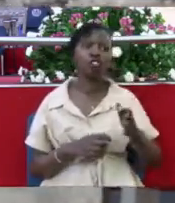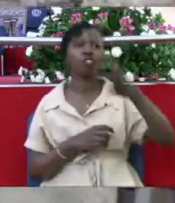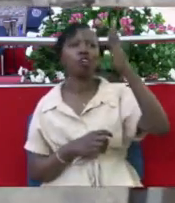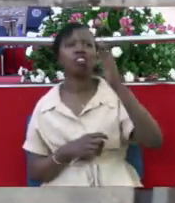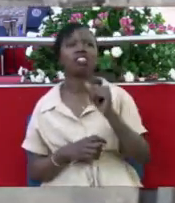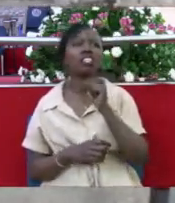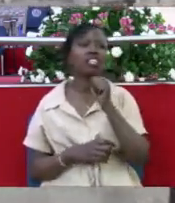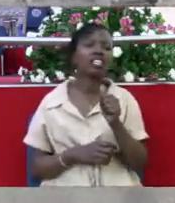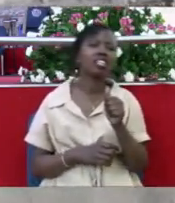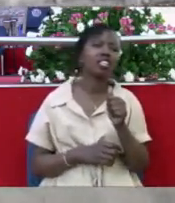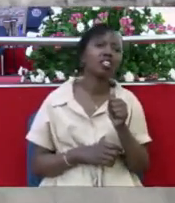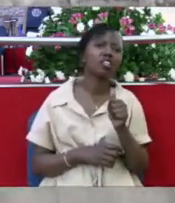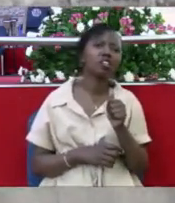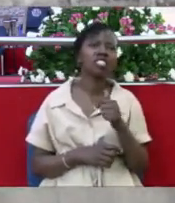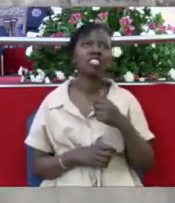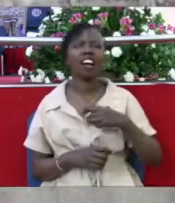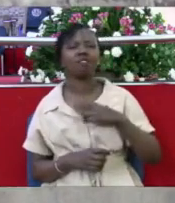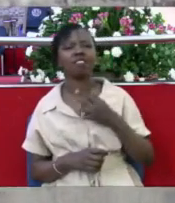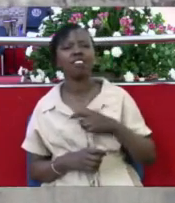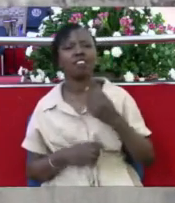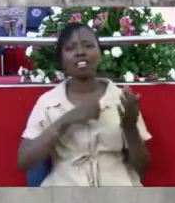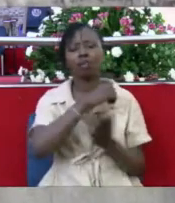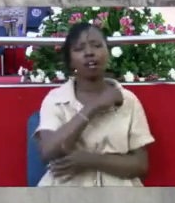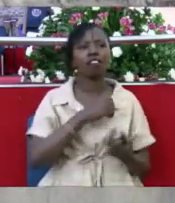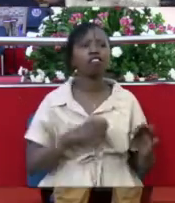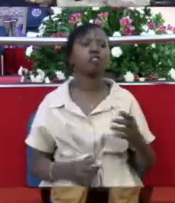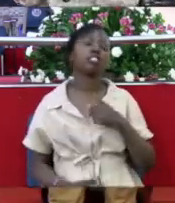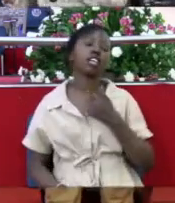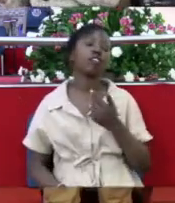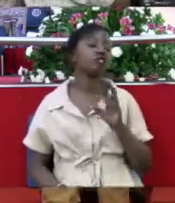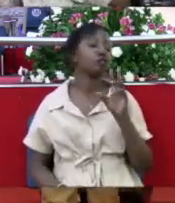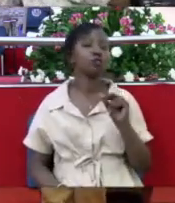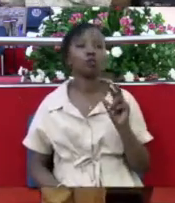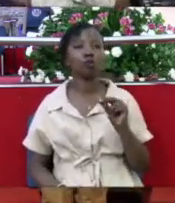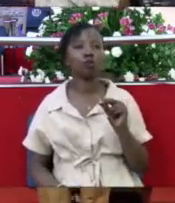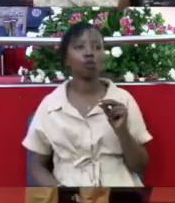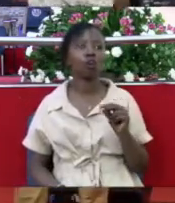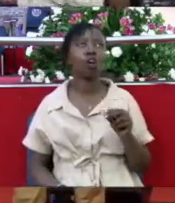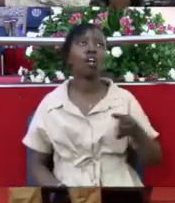woyeying yourself. Sio ile woyeyama huruma. That godly sorrow, aha,